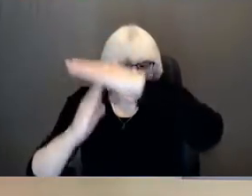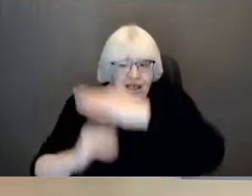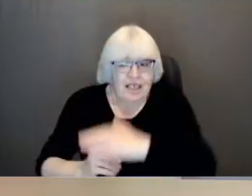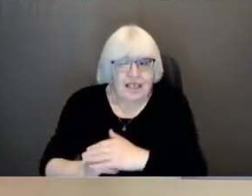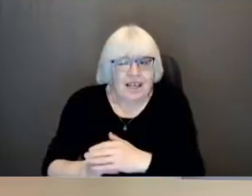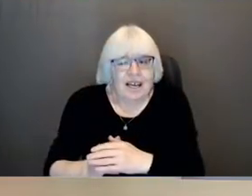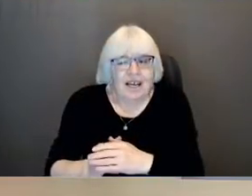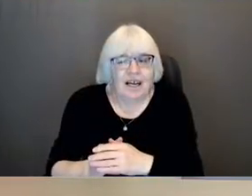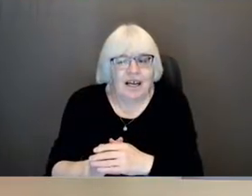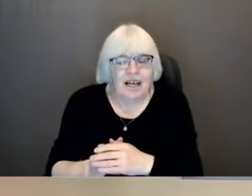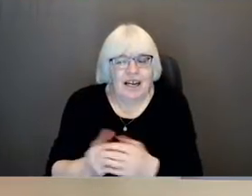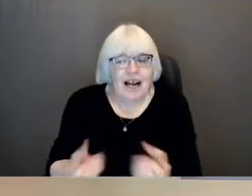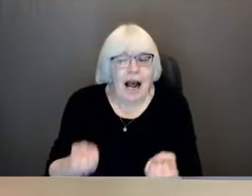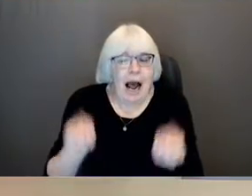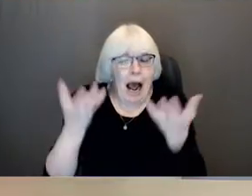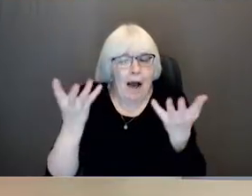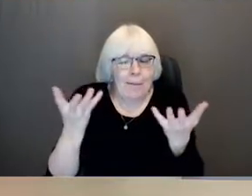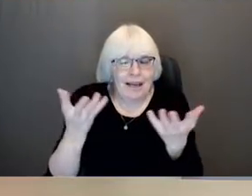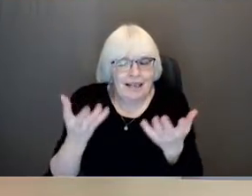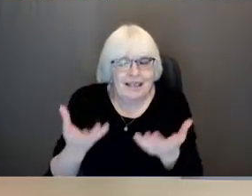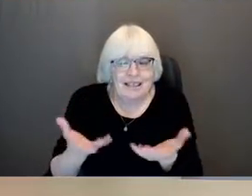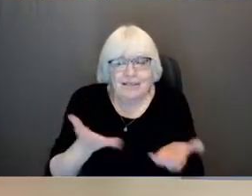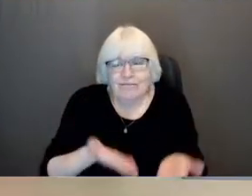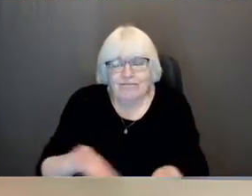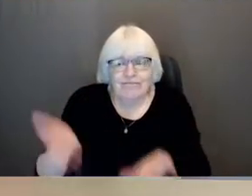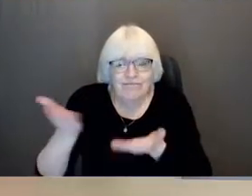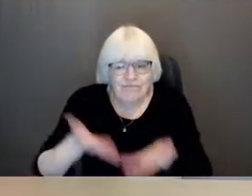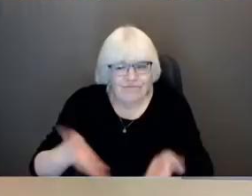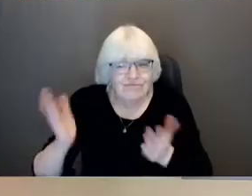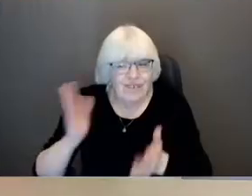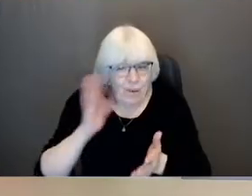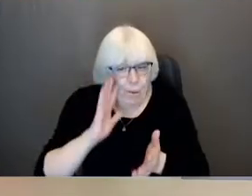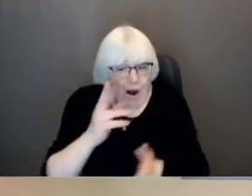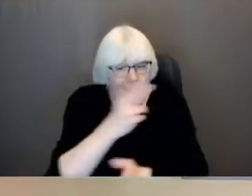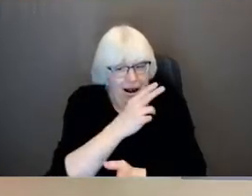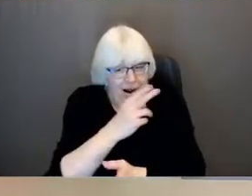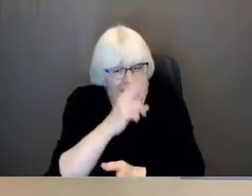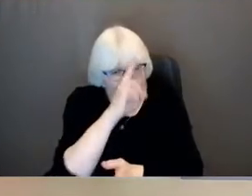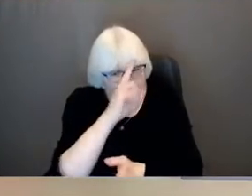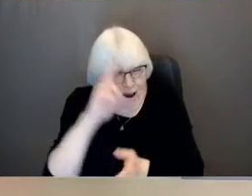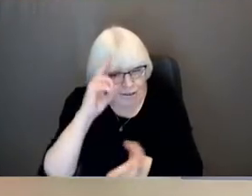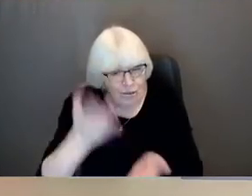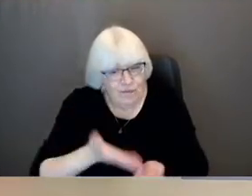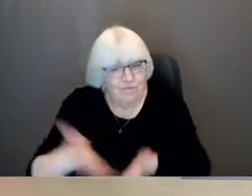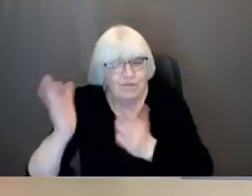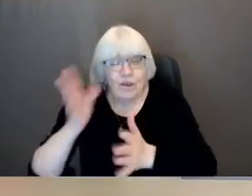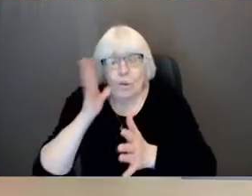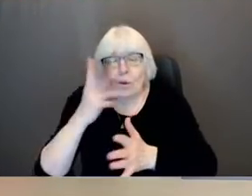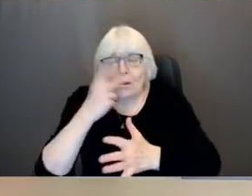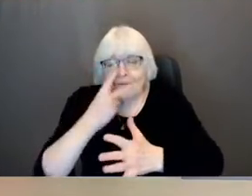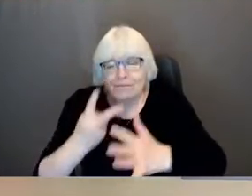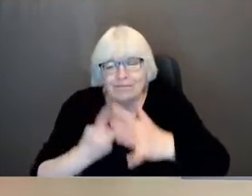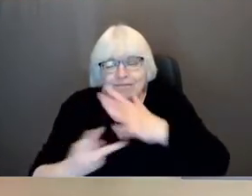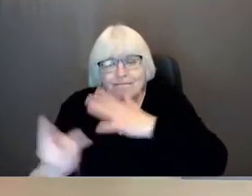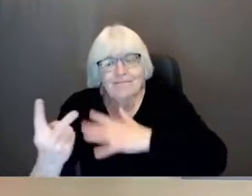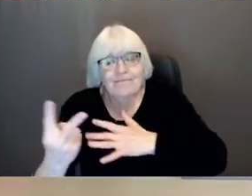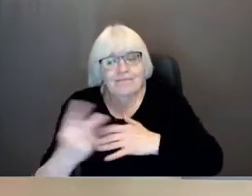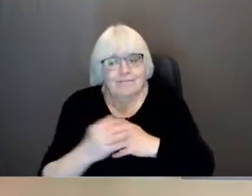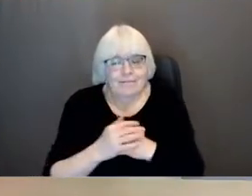So, Stu, I think, and Dr. Gardam is watching the same